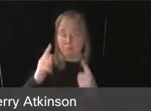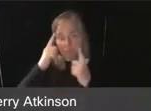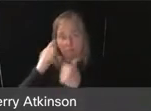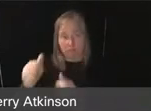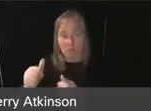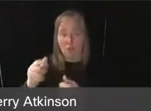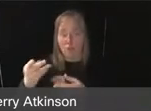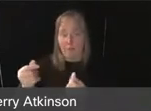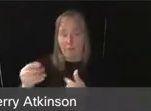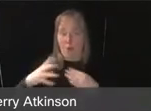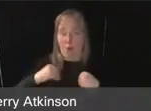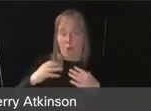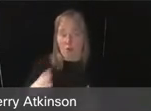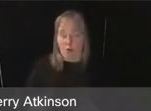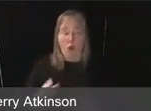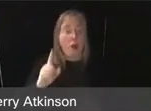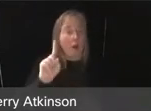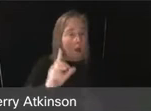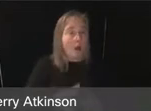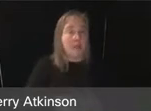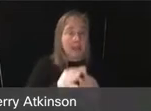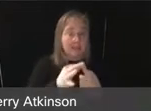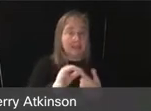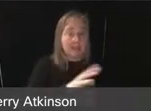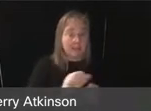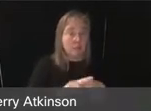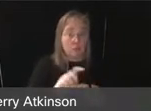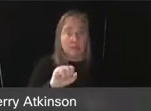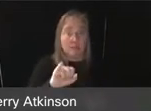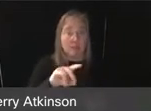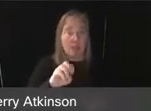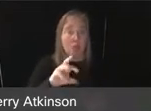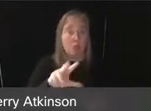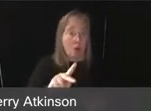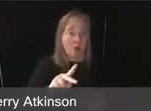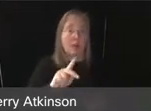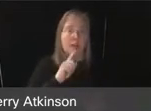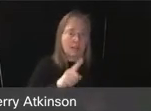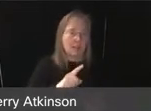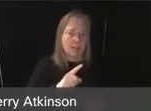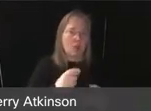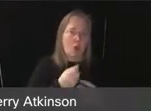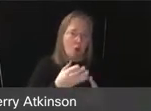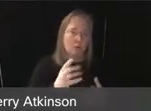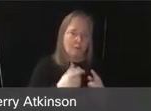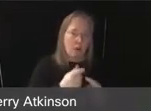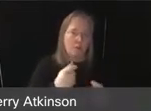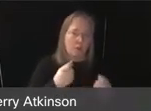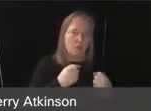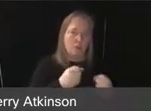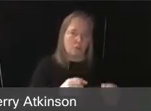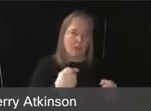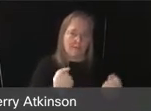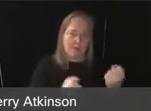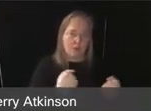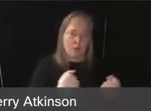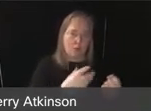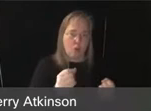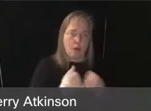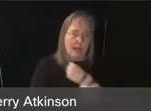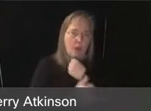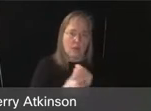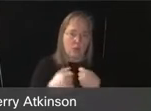the damage to a sidewalk is caused by a street tree or a county utility. We get requests from citizens